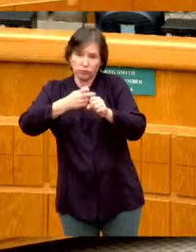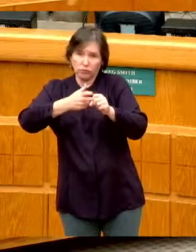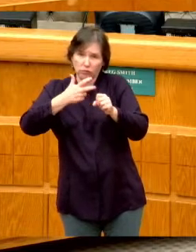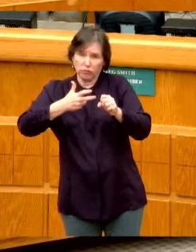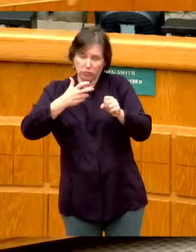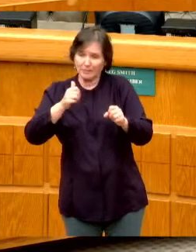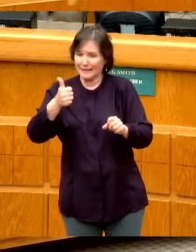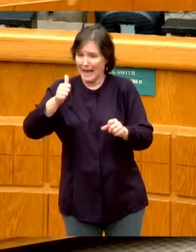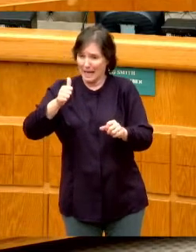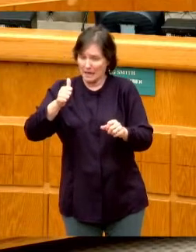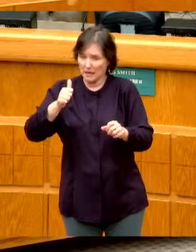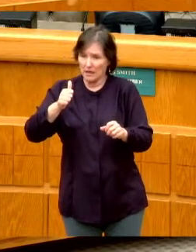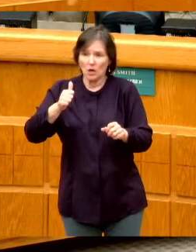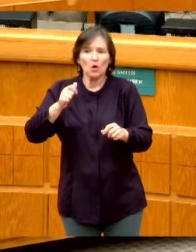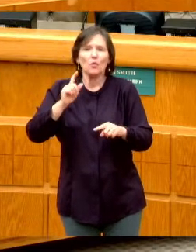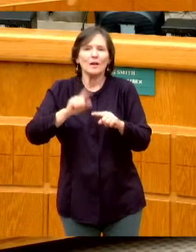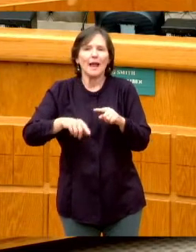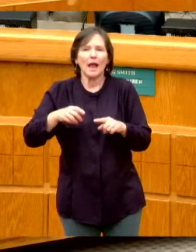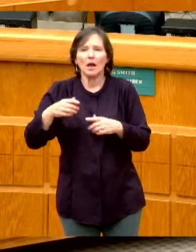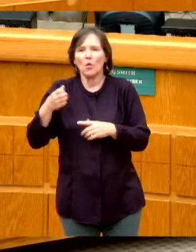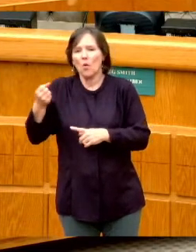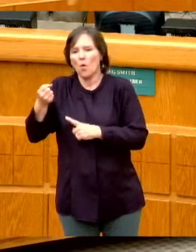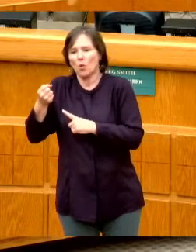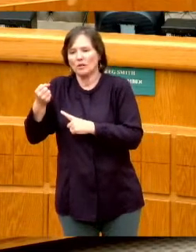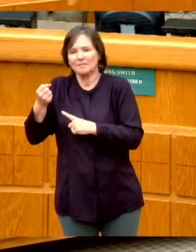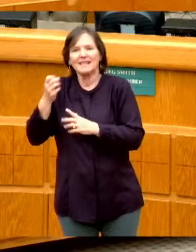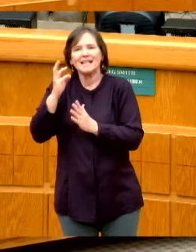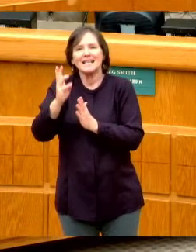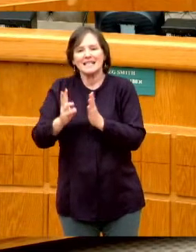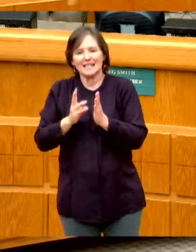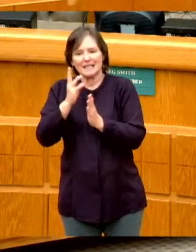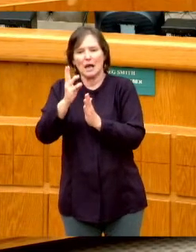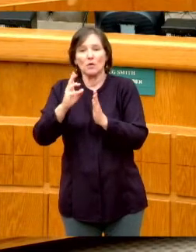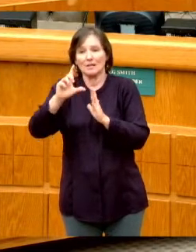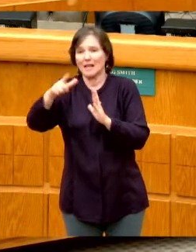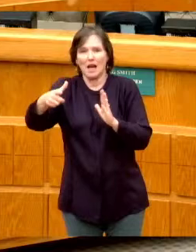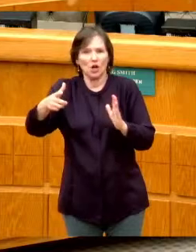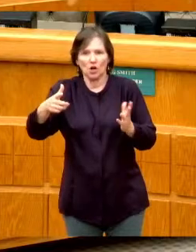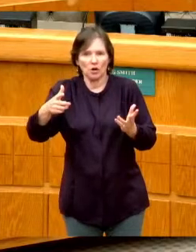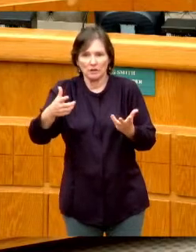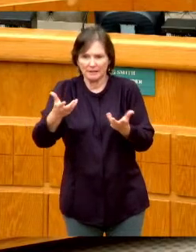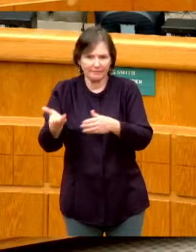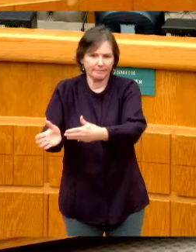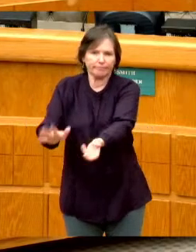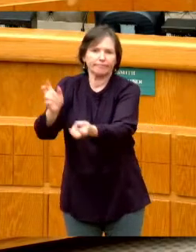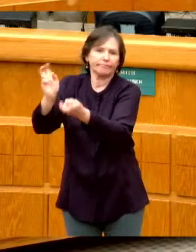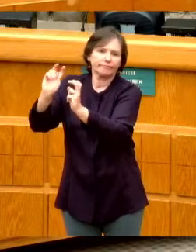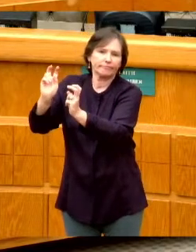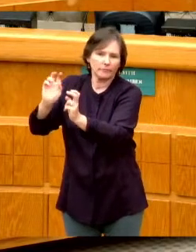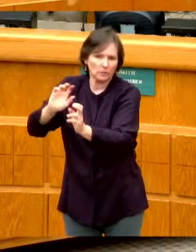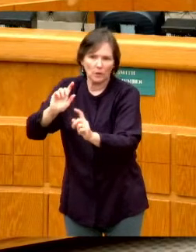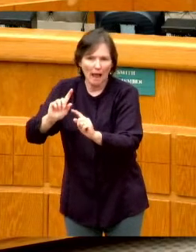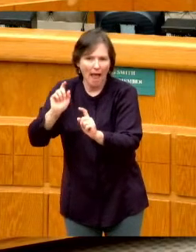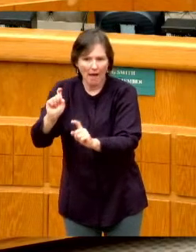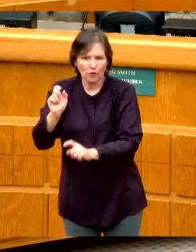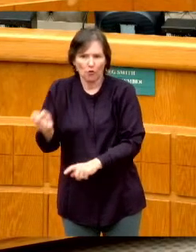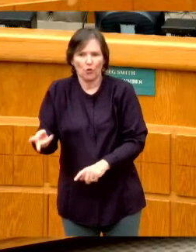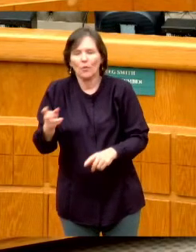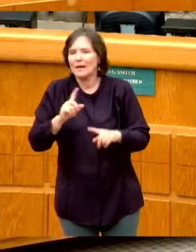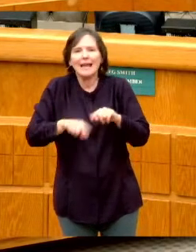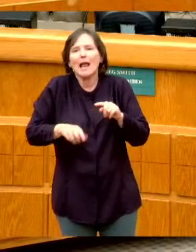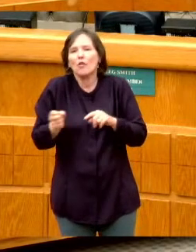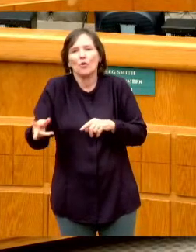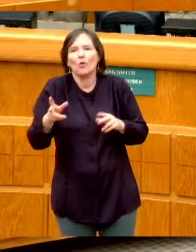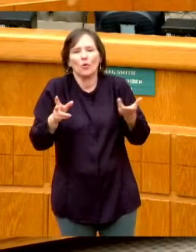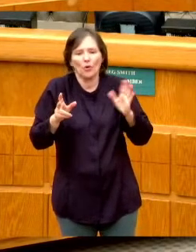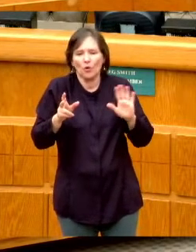manufacturer. And we don't discard, we actually put them in somebody else's arm. So far, I'm proud to say that the health district has not discarded a